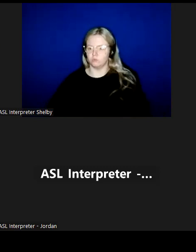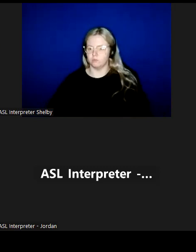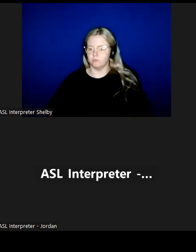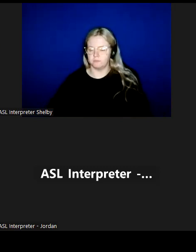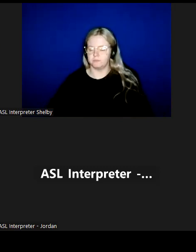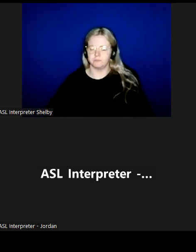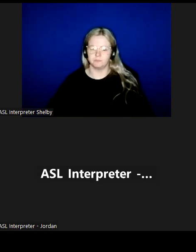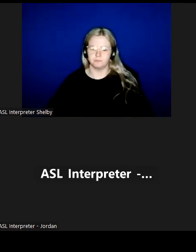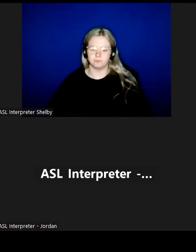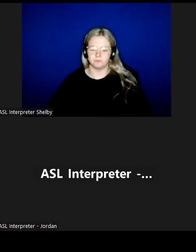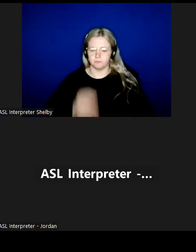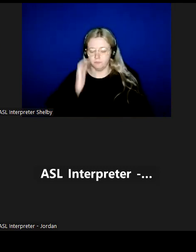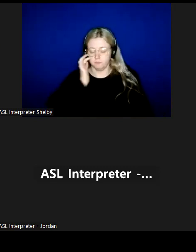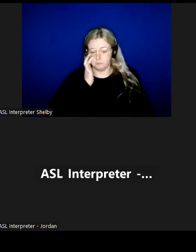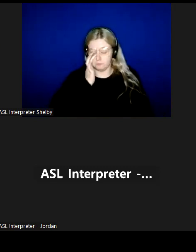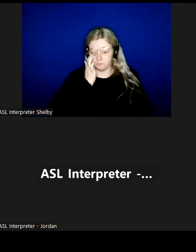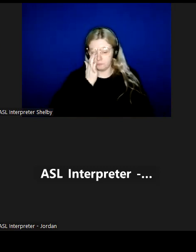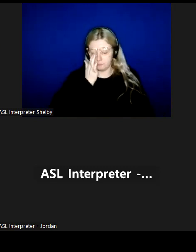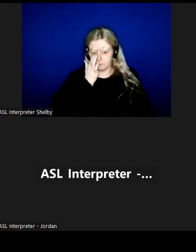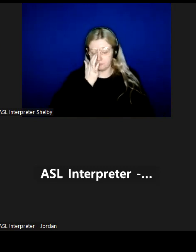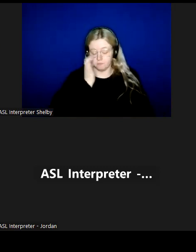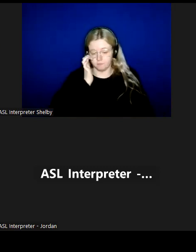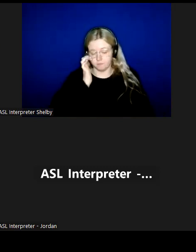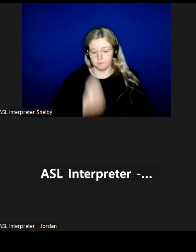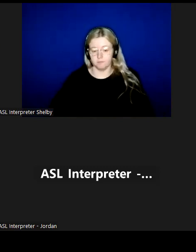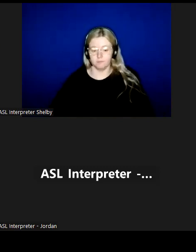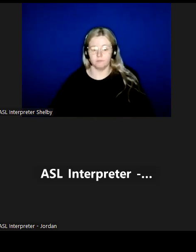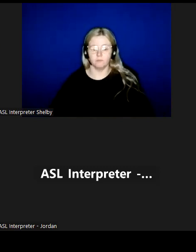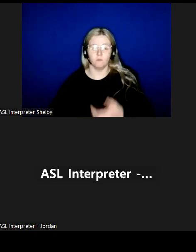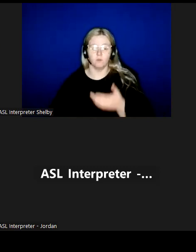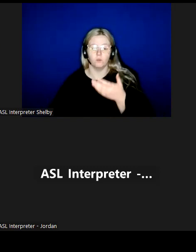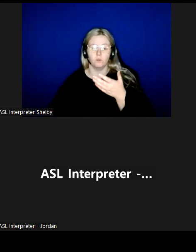of the things that can be difficult as we experience grief